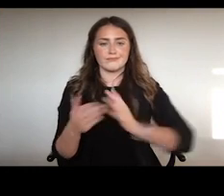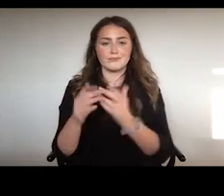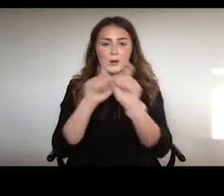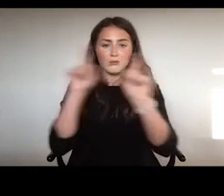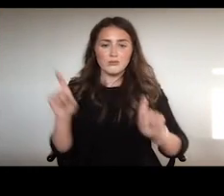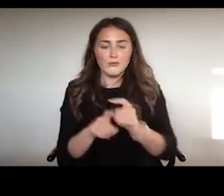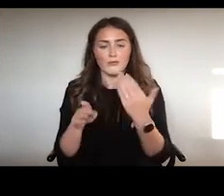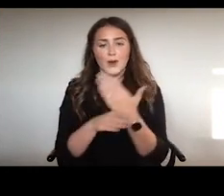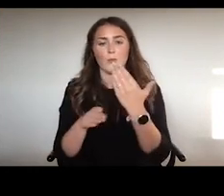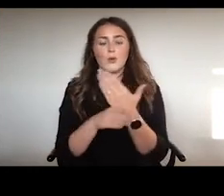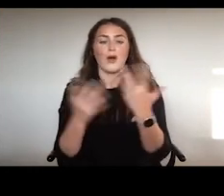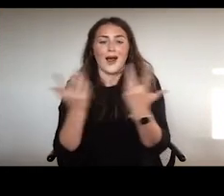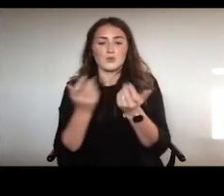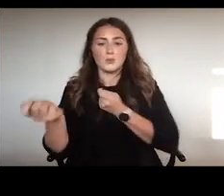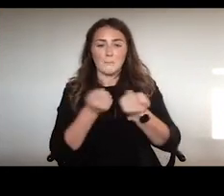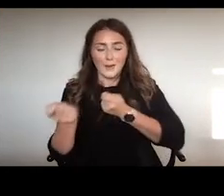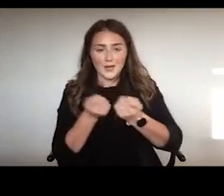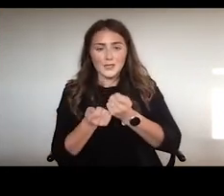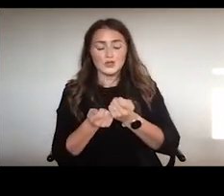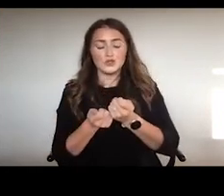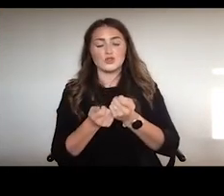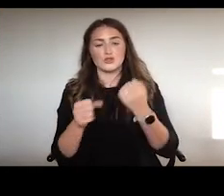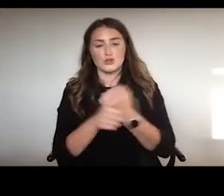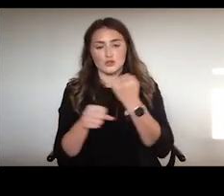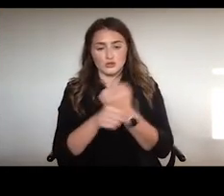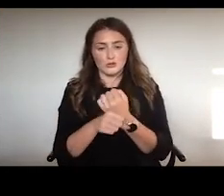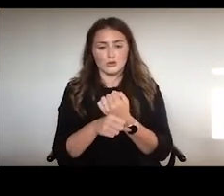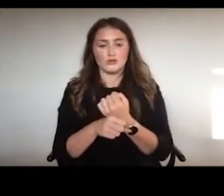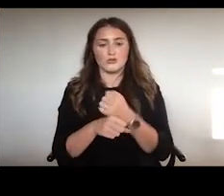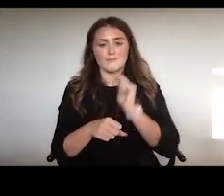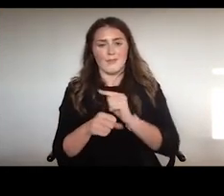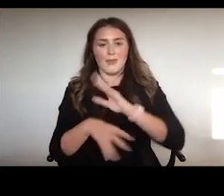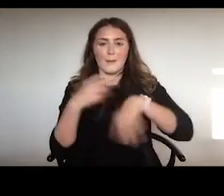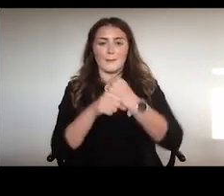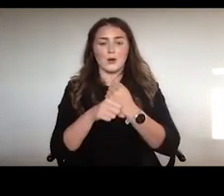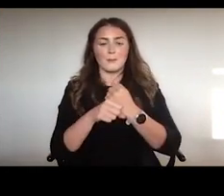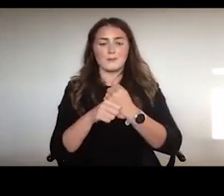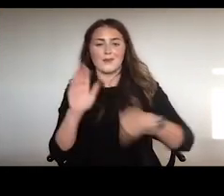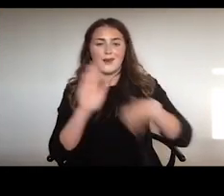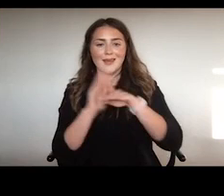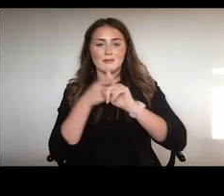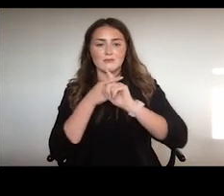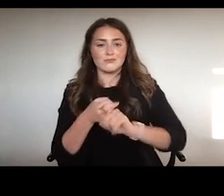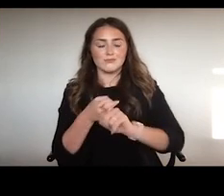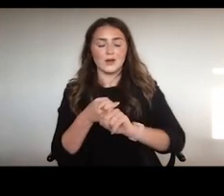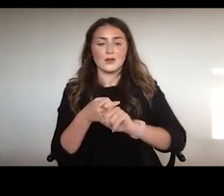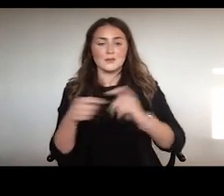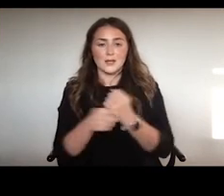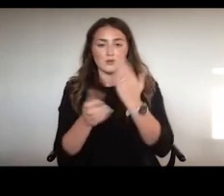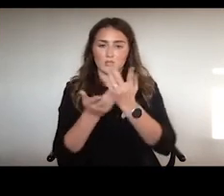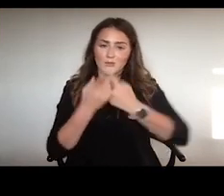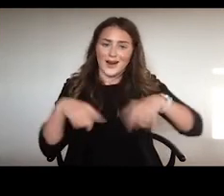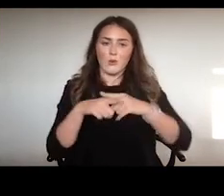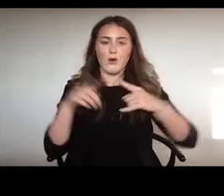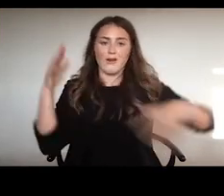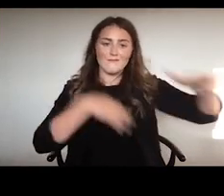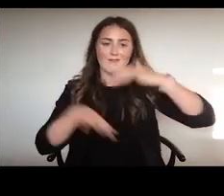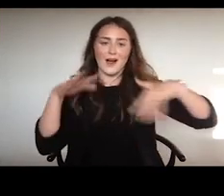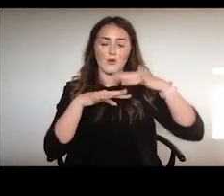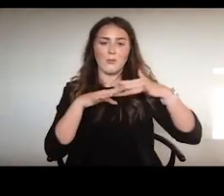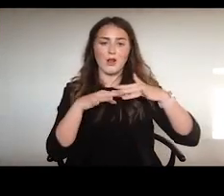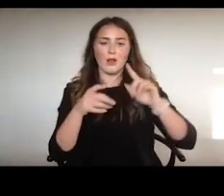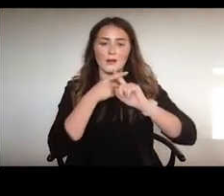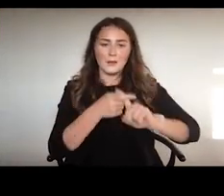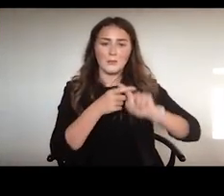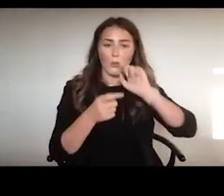Construction Practice, which provides a framework for how we would manage the construction activity, and it becomes a legally binding document